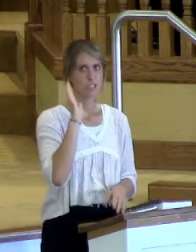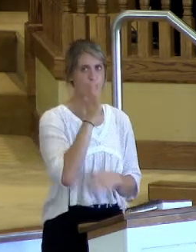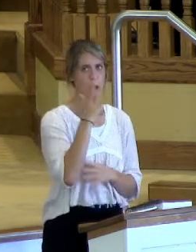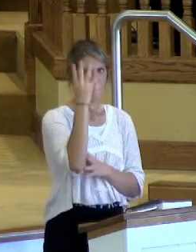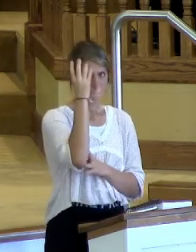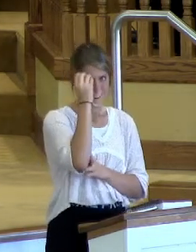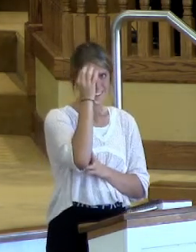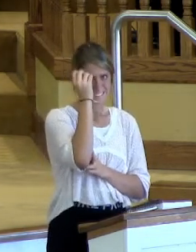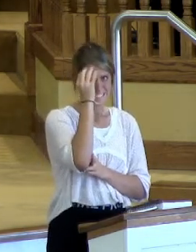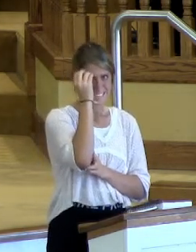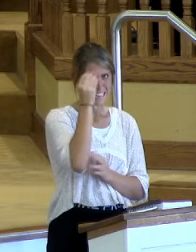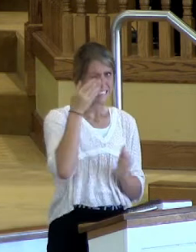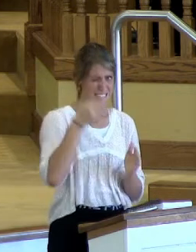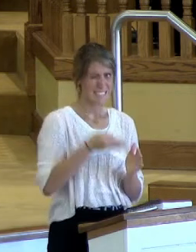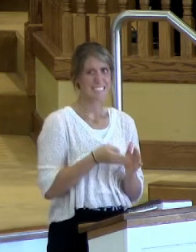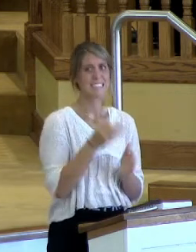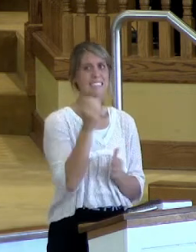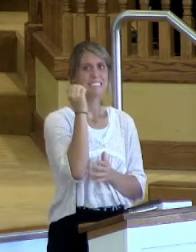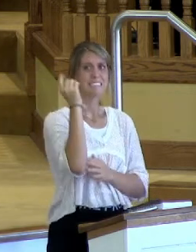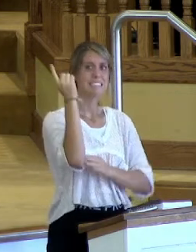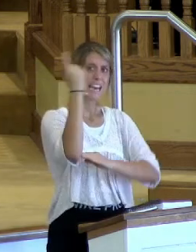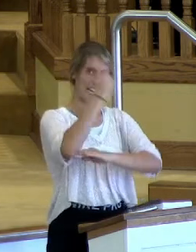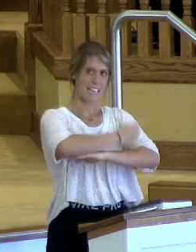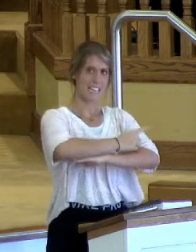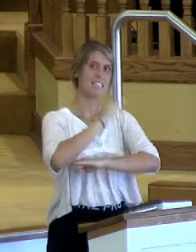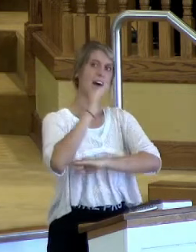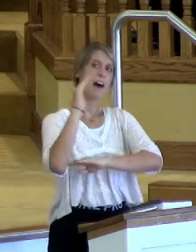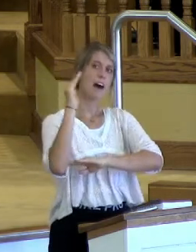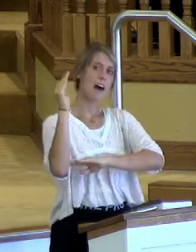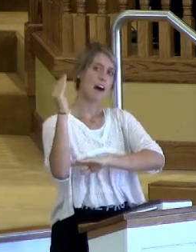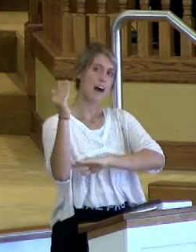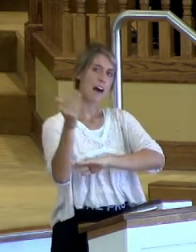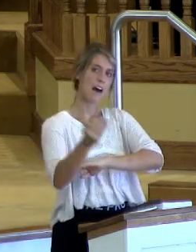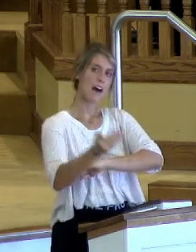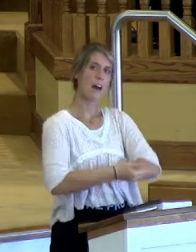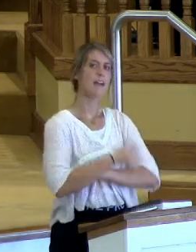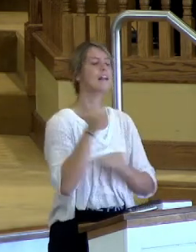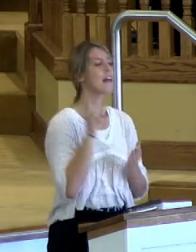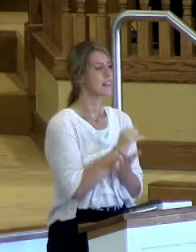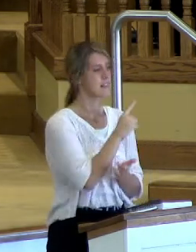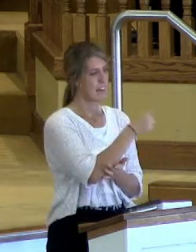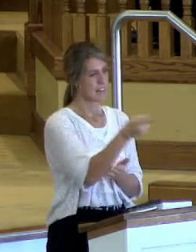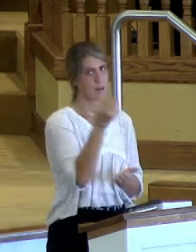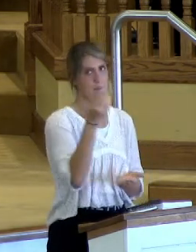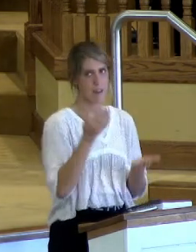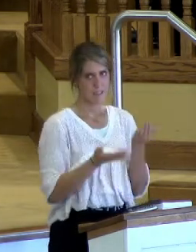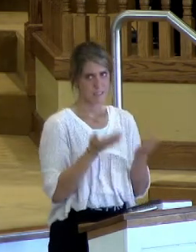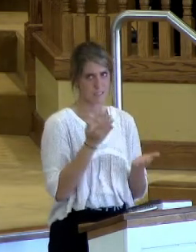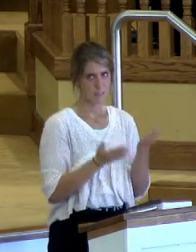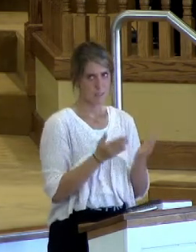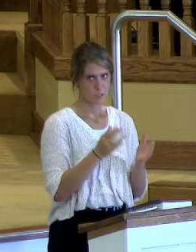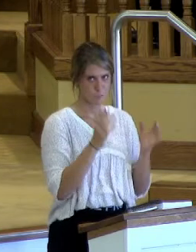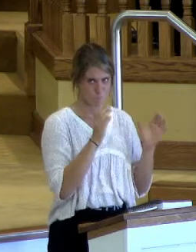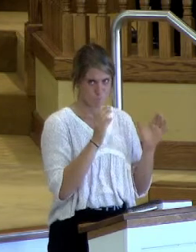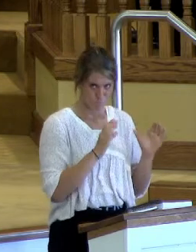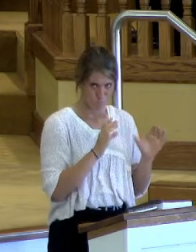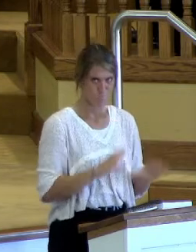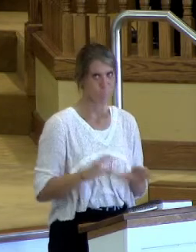thou shalt meditate therein day and night, that thou mayest